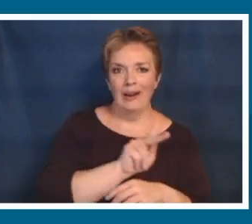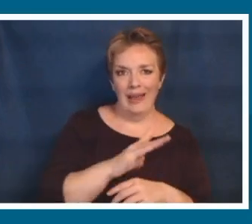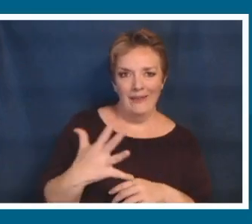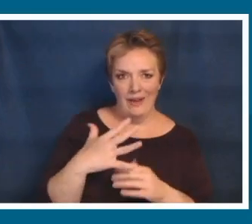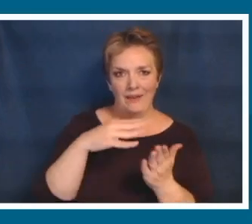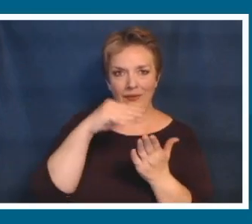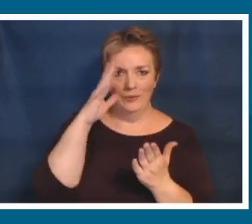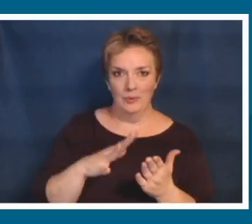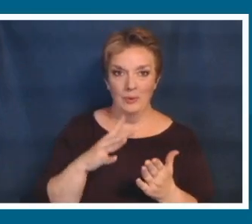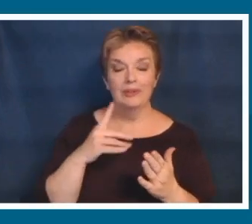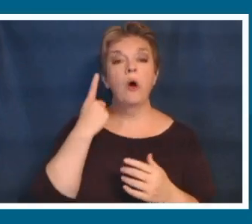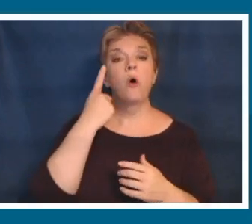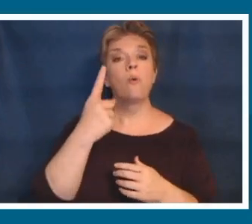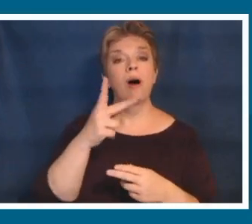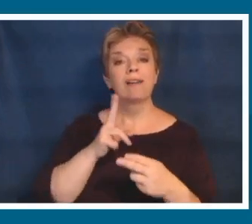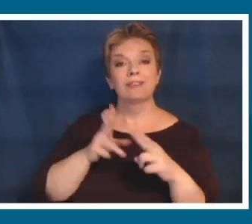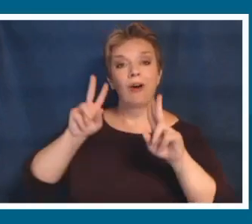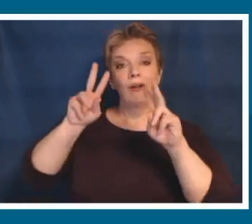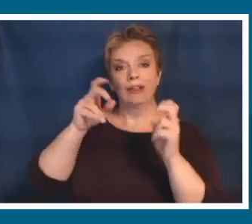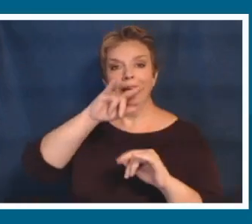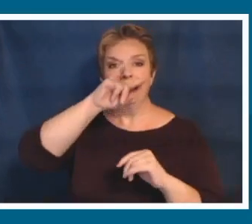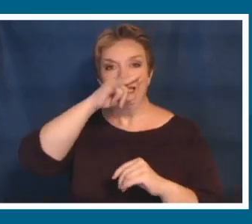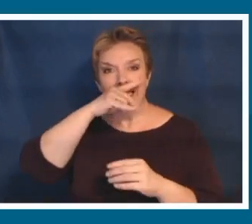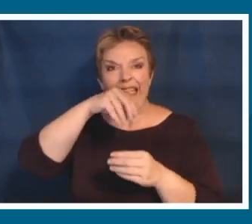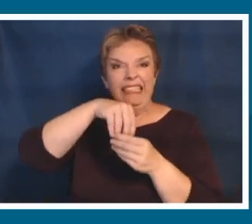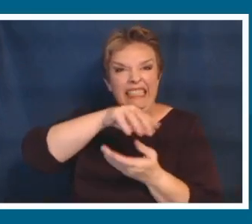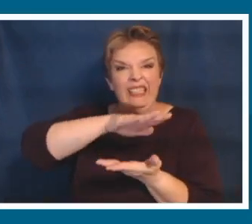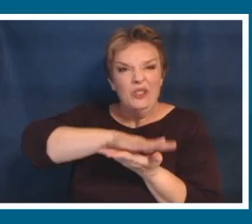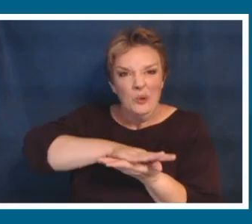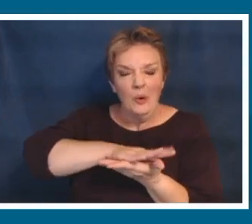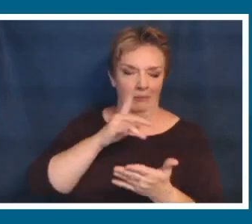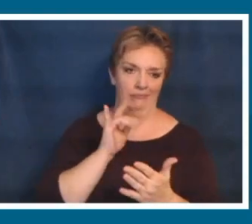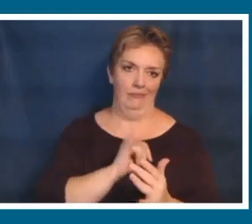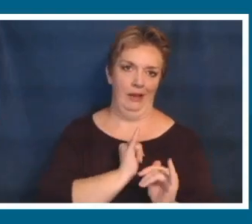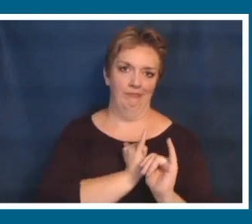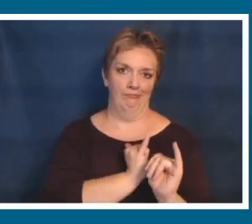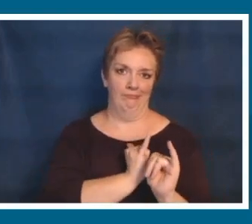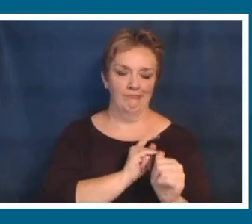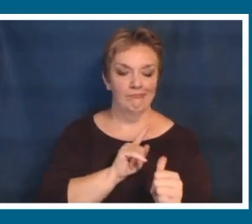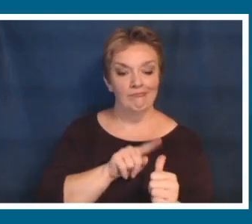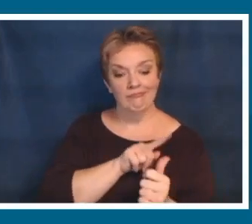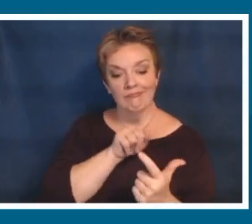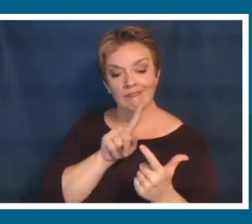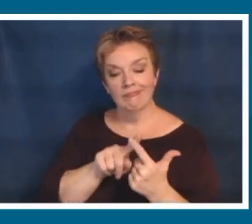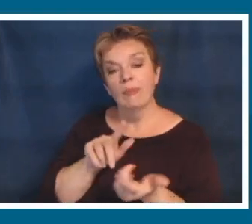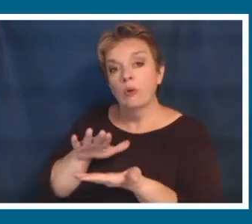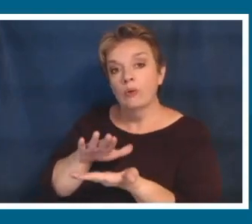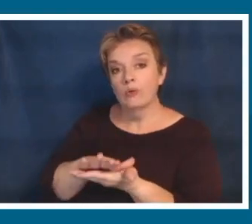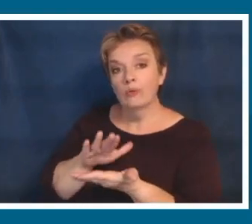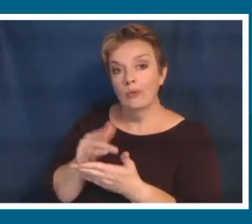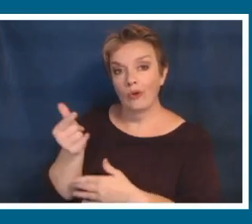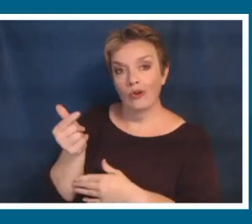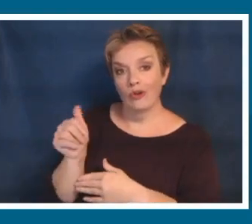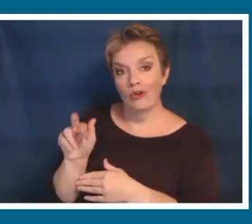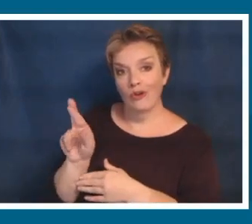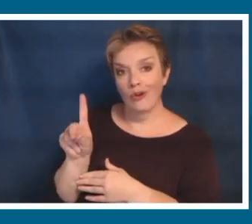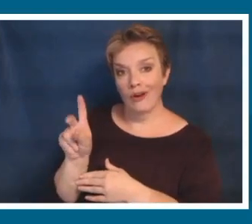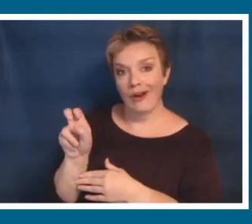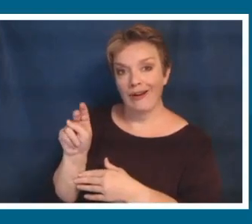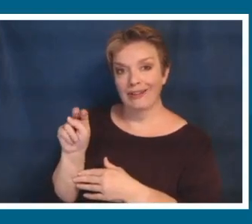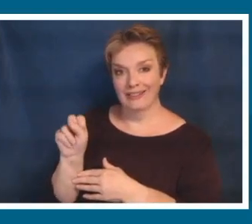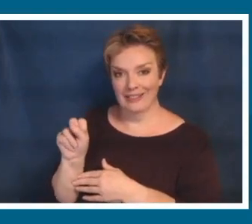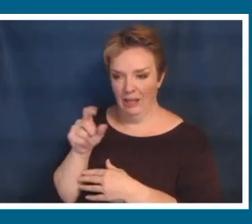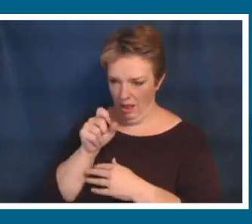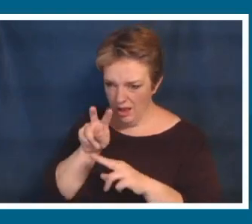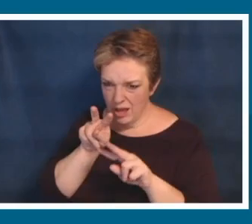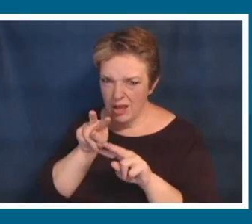are in school, so they have that common experience. Another one is School Gardens, and where they can see children working in school gardens. And so